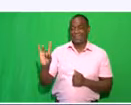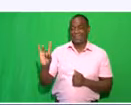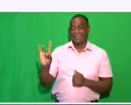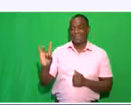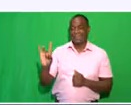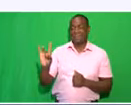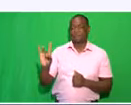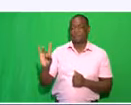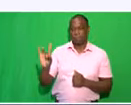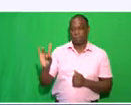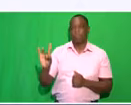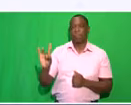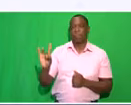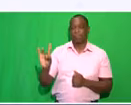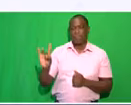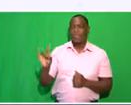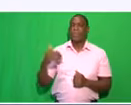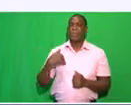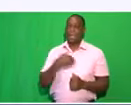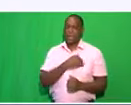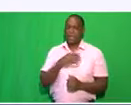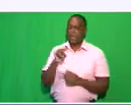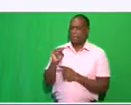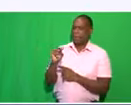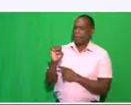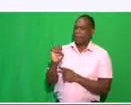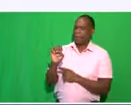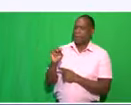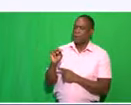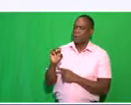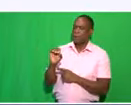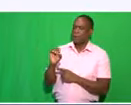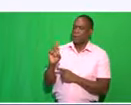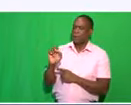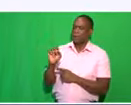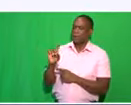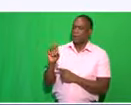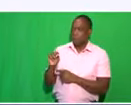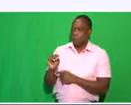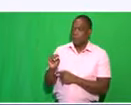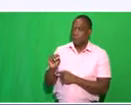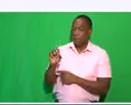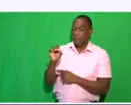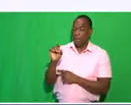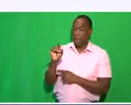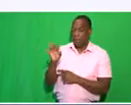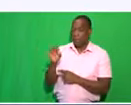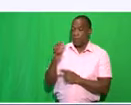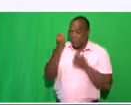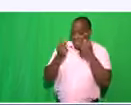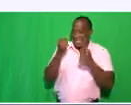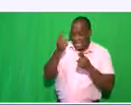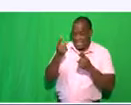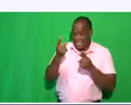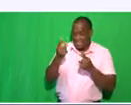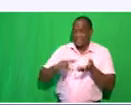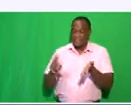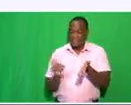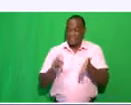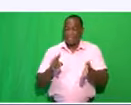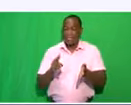2008, where a memorandum of understanding was signed by the denominational